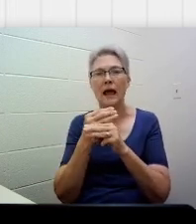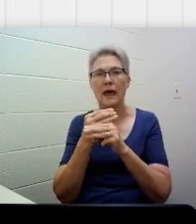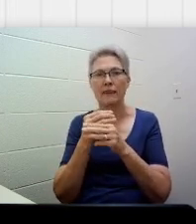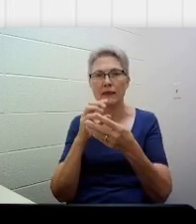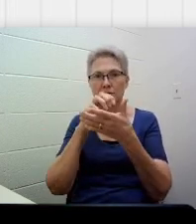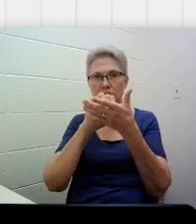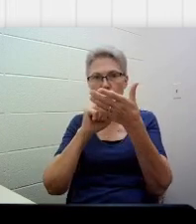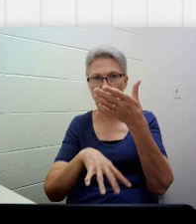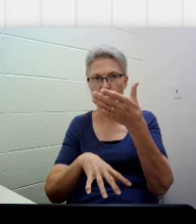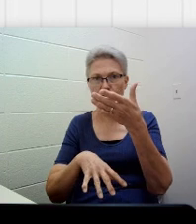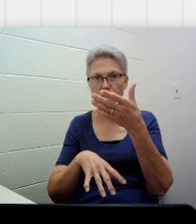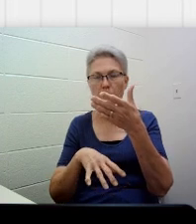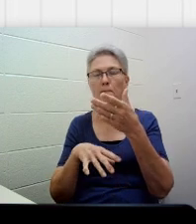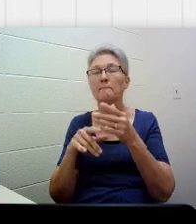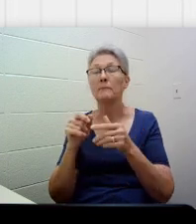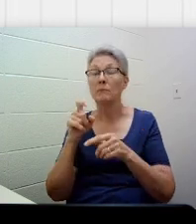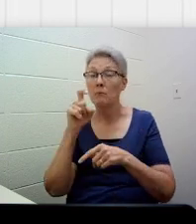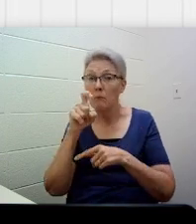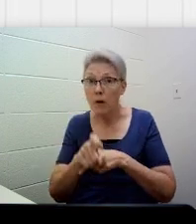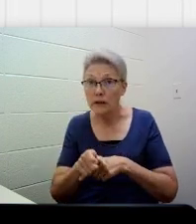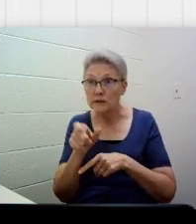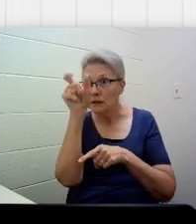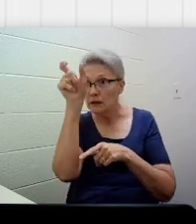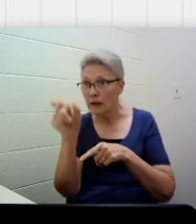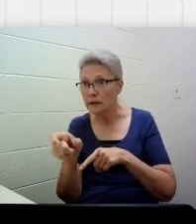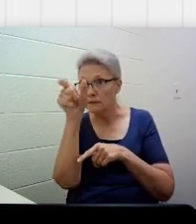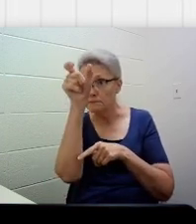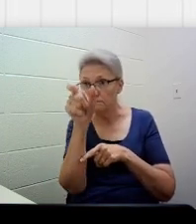the numbers based on place value.